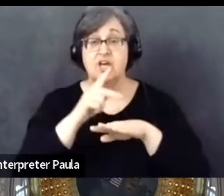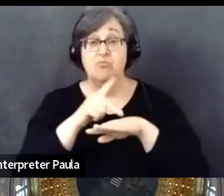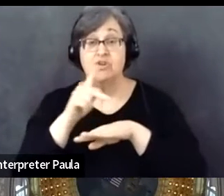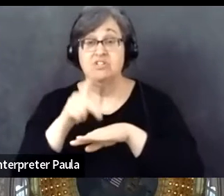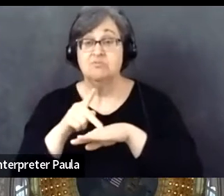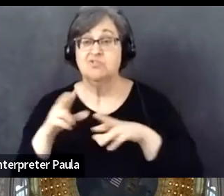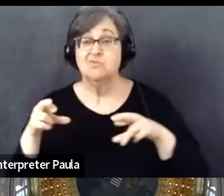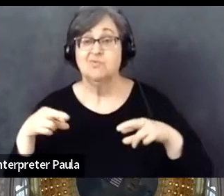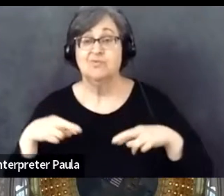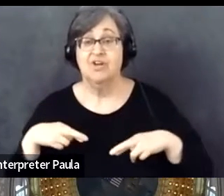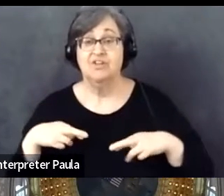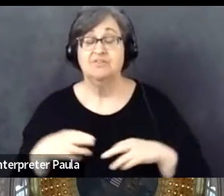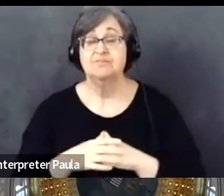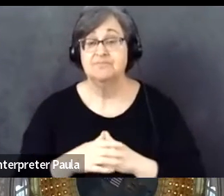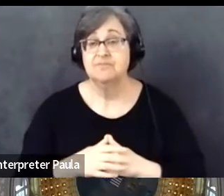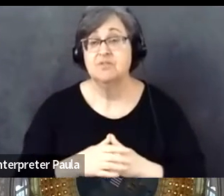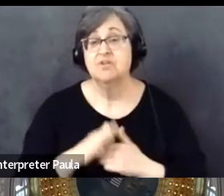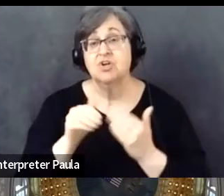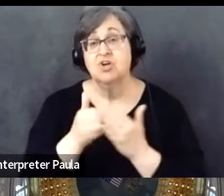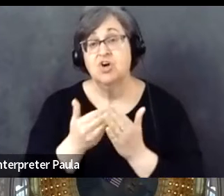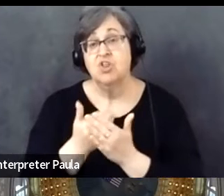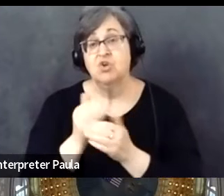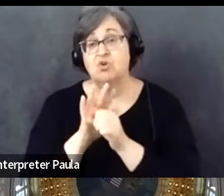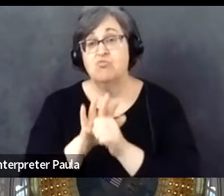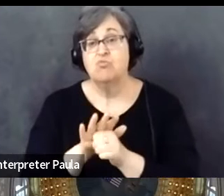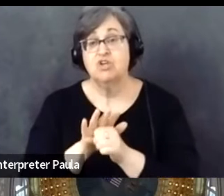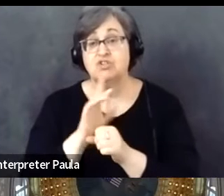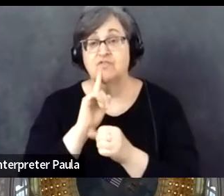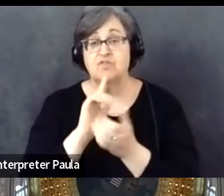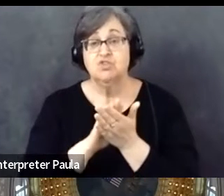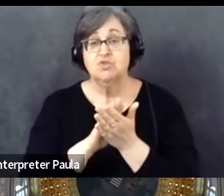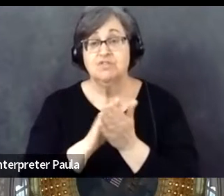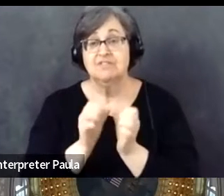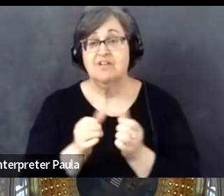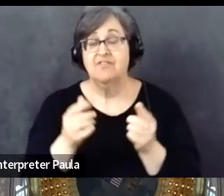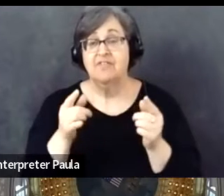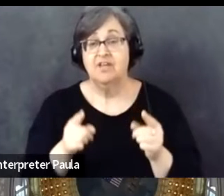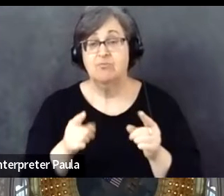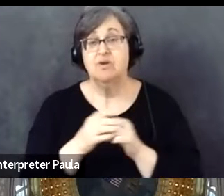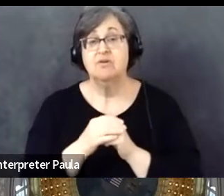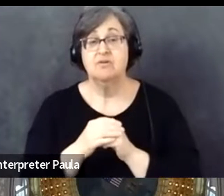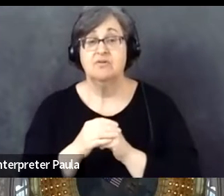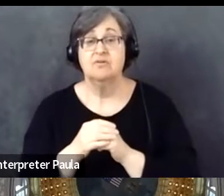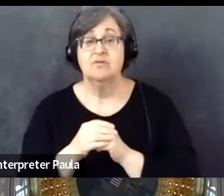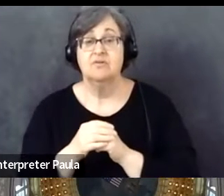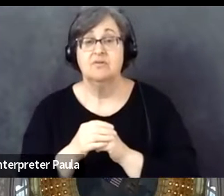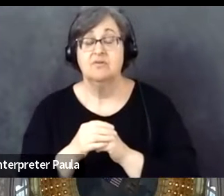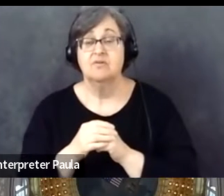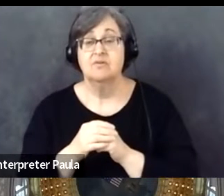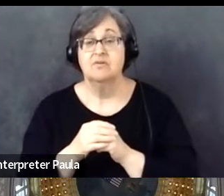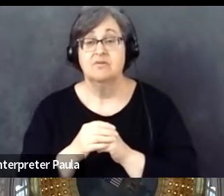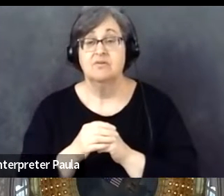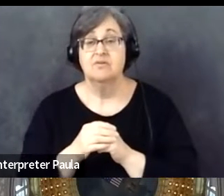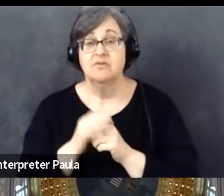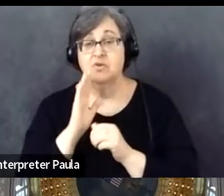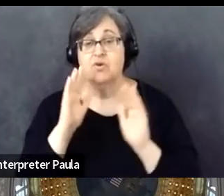retiring because of it, all of the new pressure put on schools and everything happening, that I think there's going to be